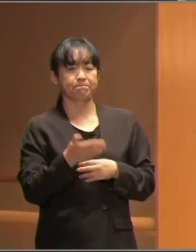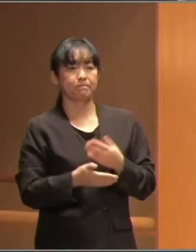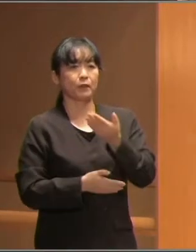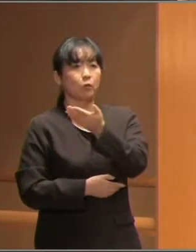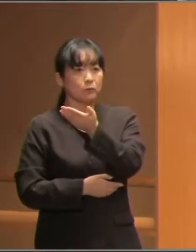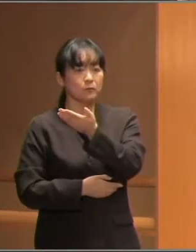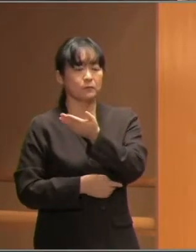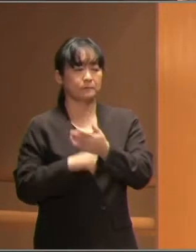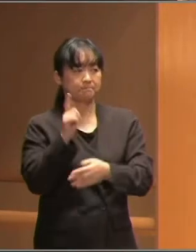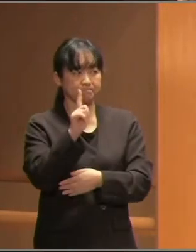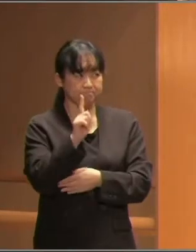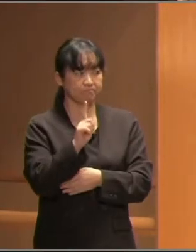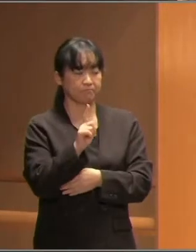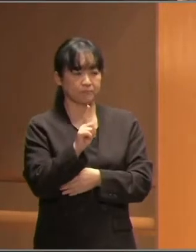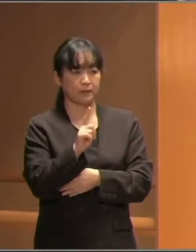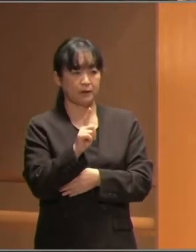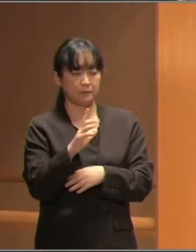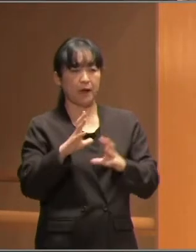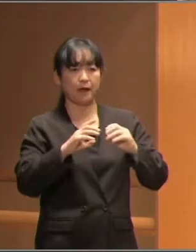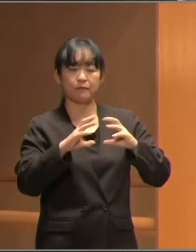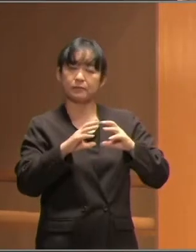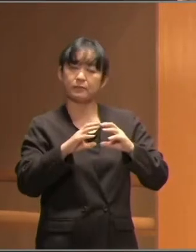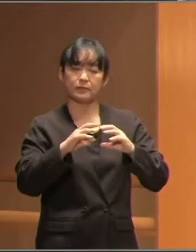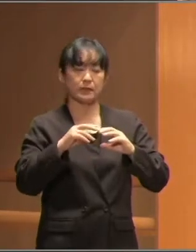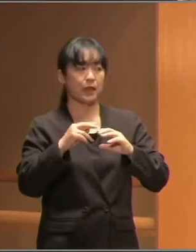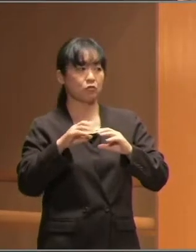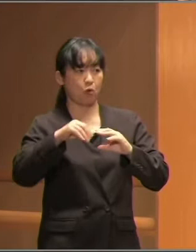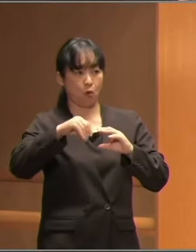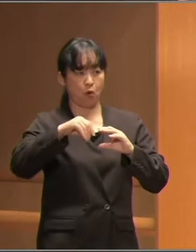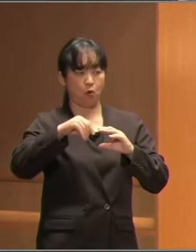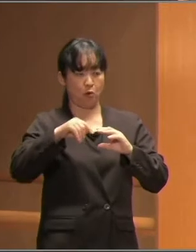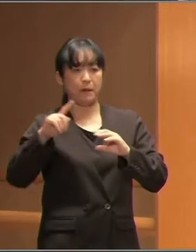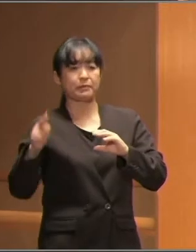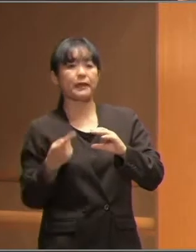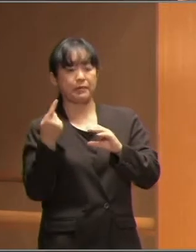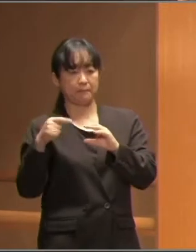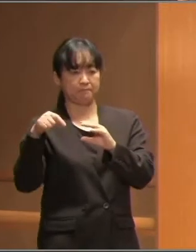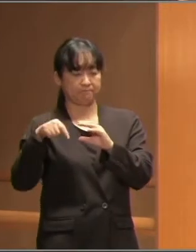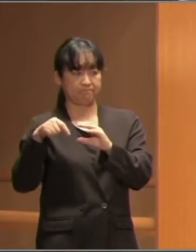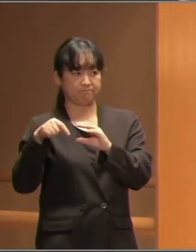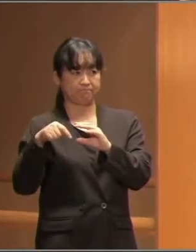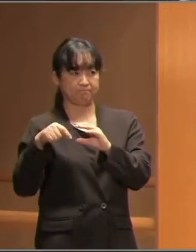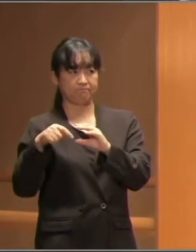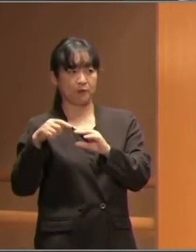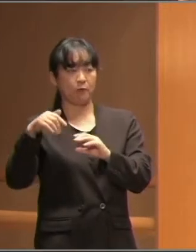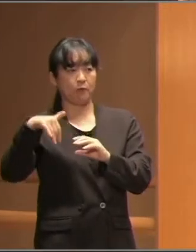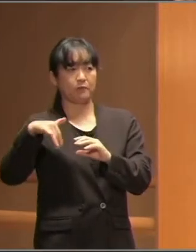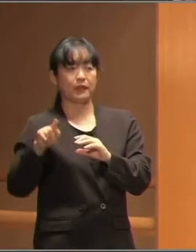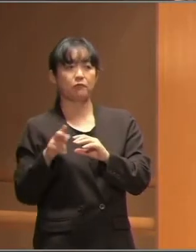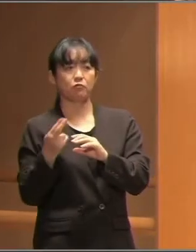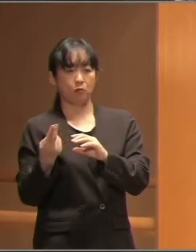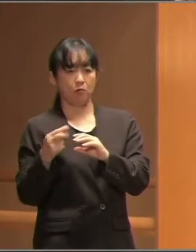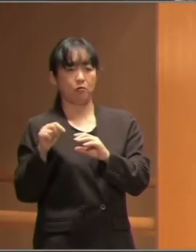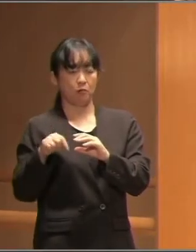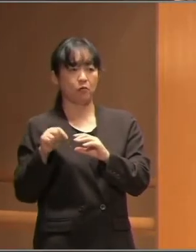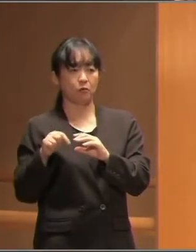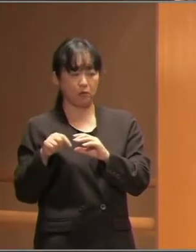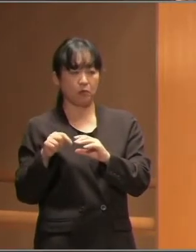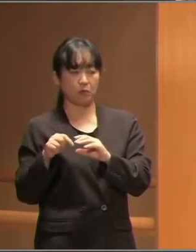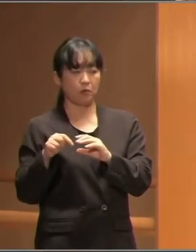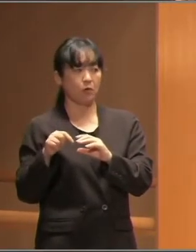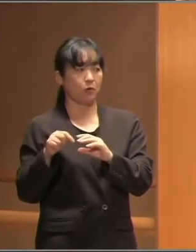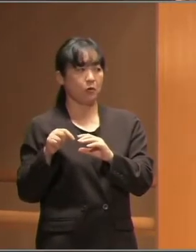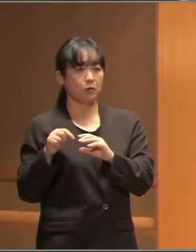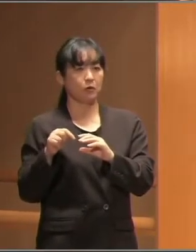This slide shows the scheme of how the nylon 6 is